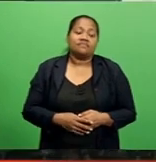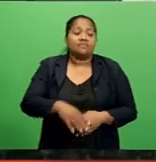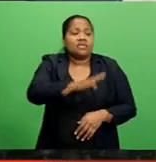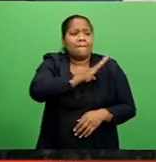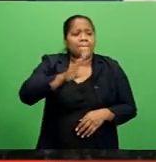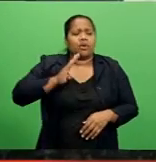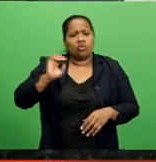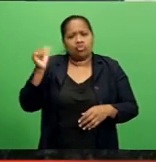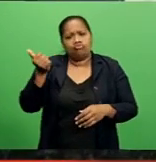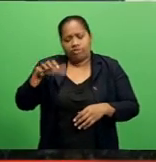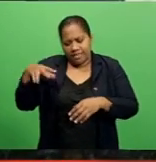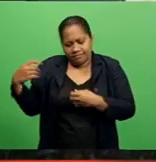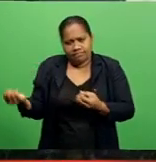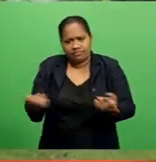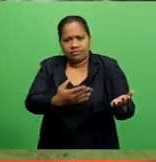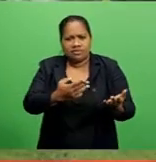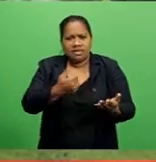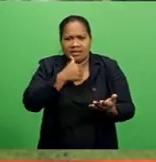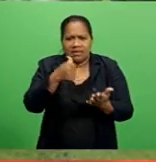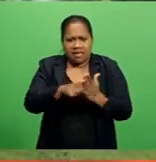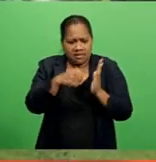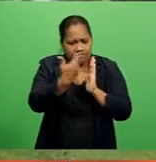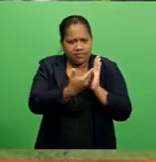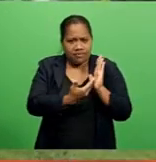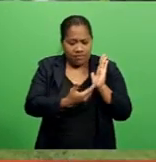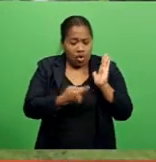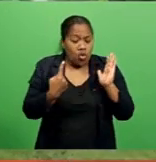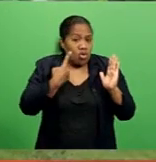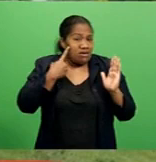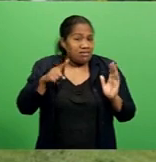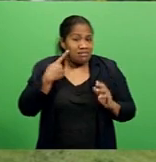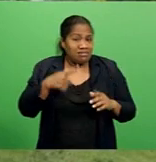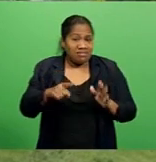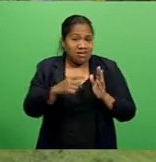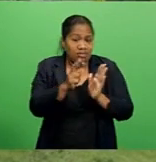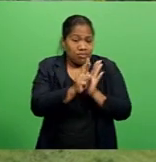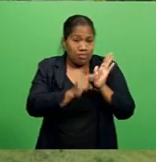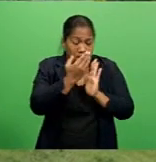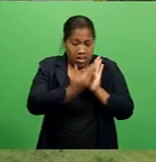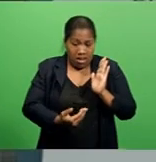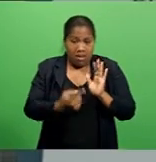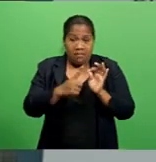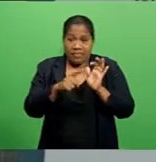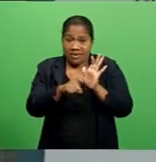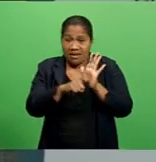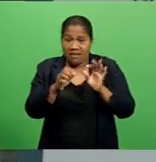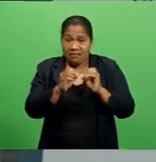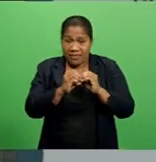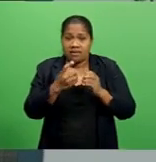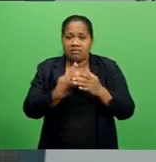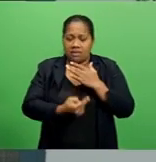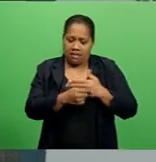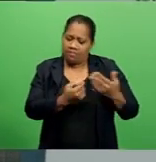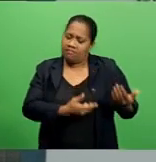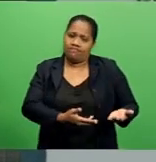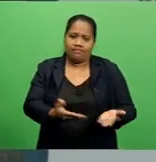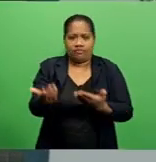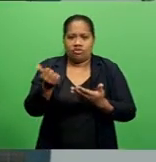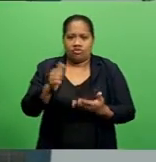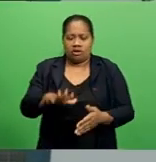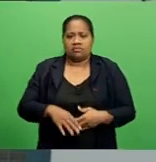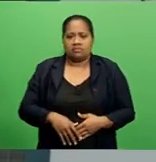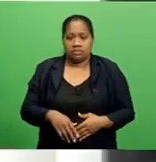issued eviction notices to those breaching tenancy agreement, only to have tenants take the PRB to court. These tenants